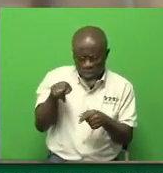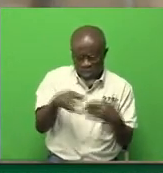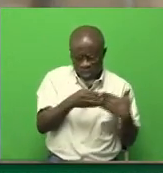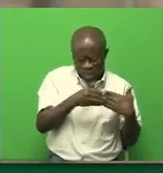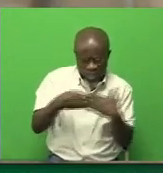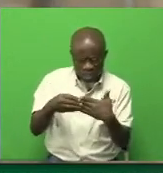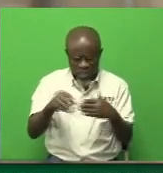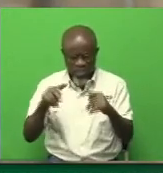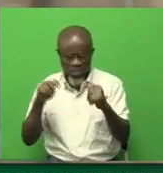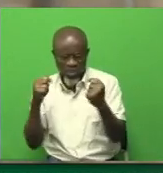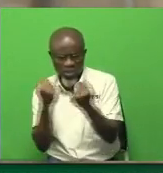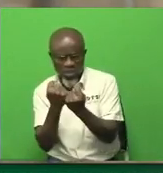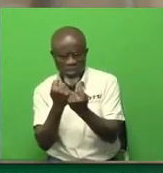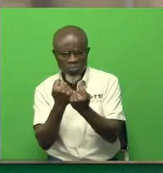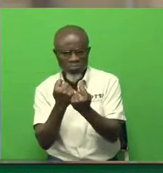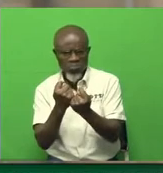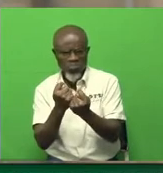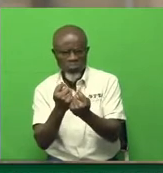filibustering